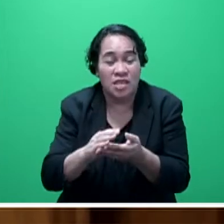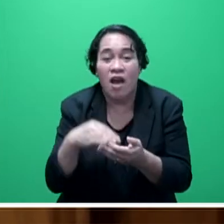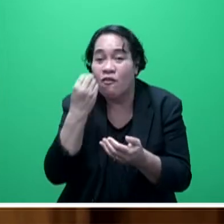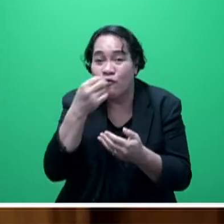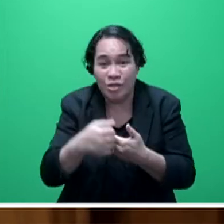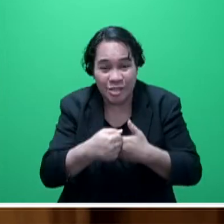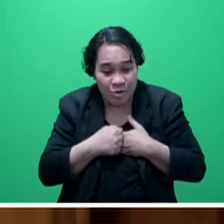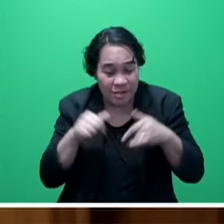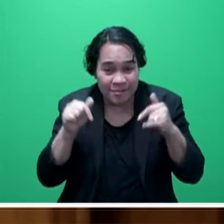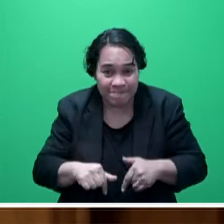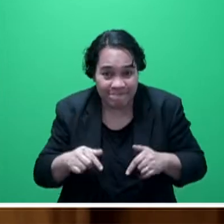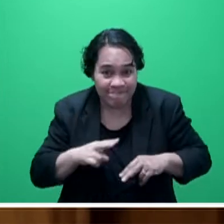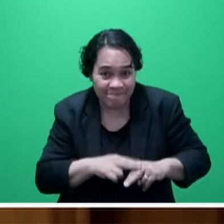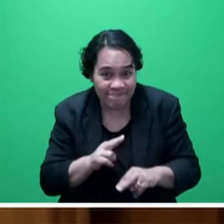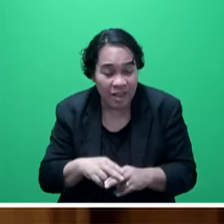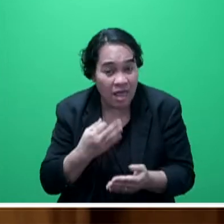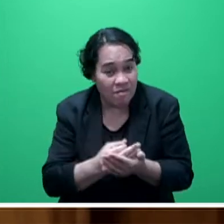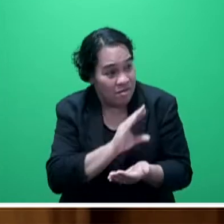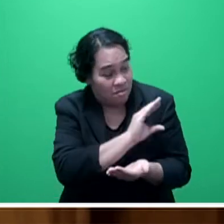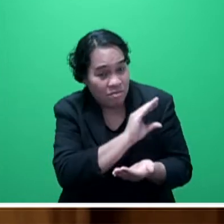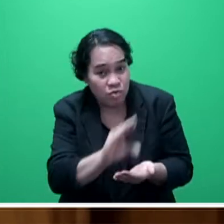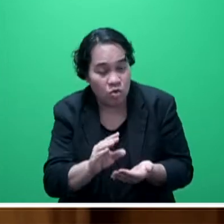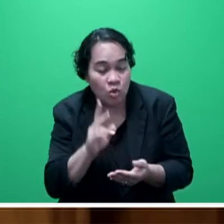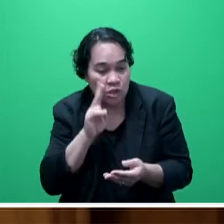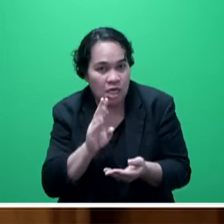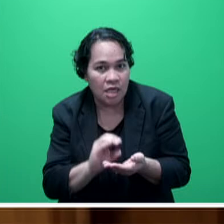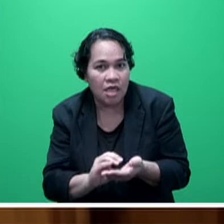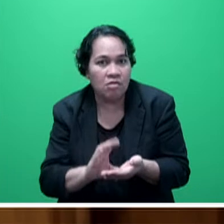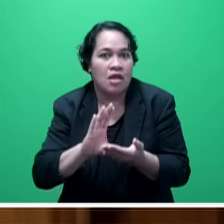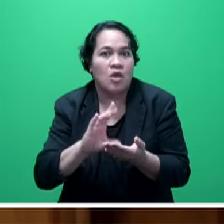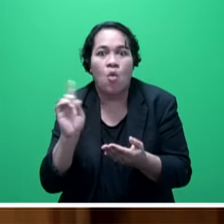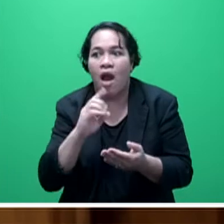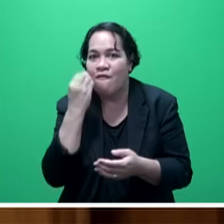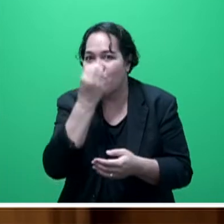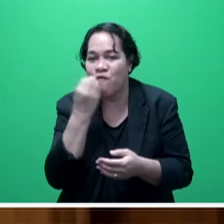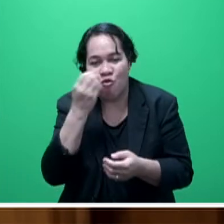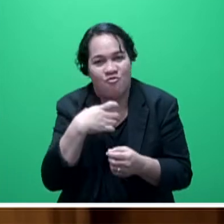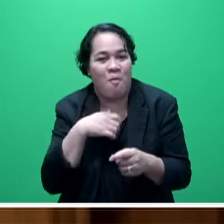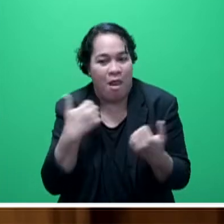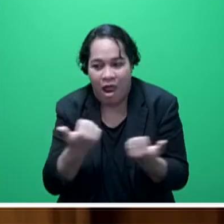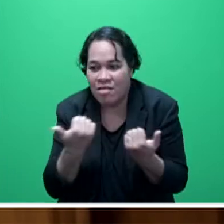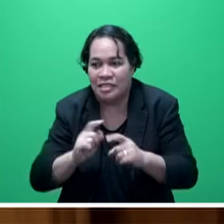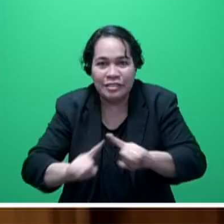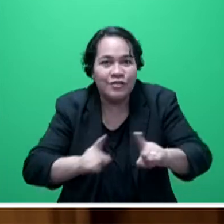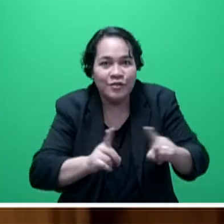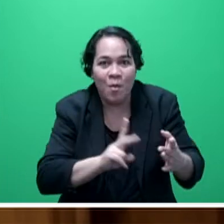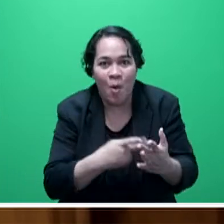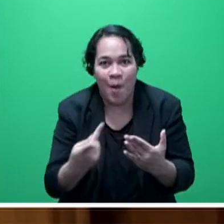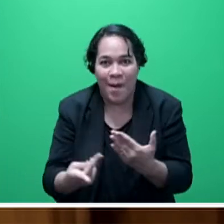Fiji, the allocated budget has seen the increase in food security program.